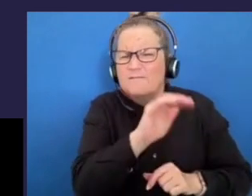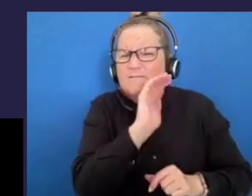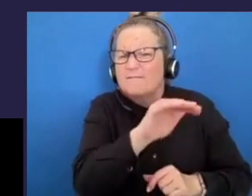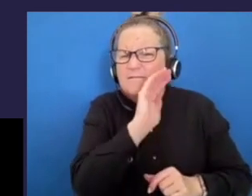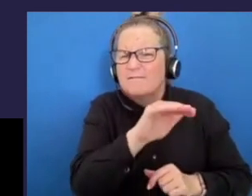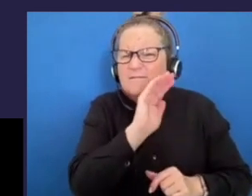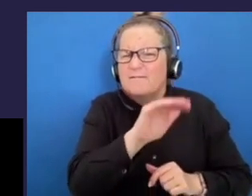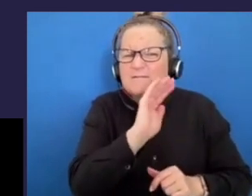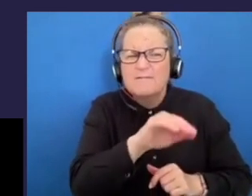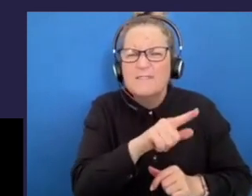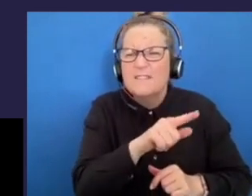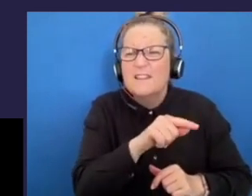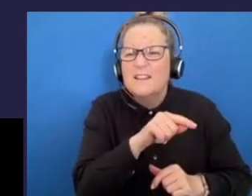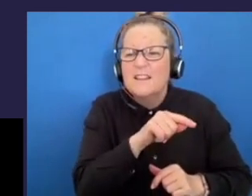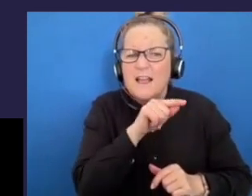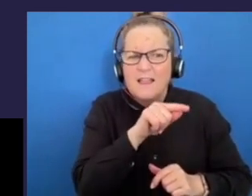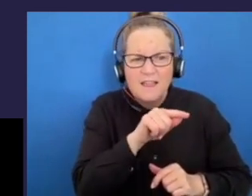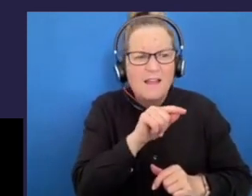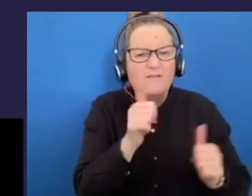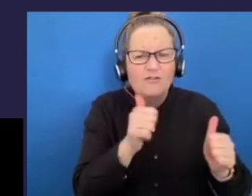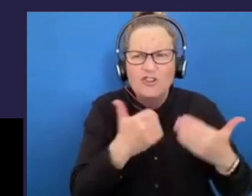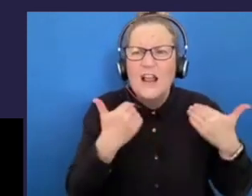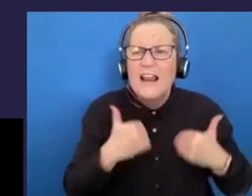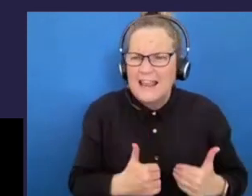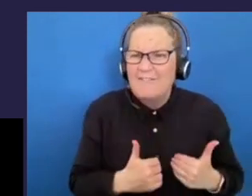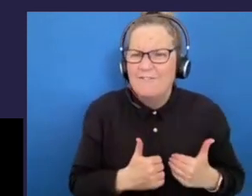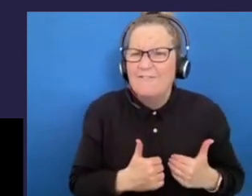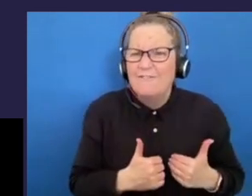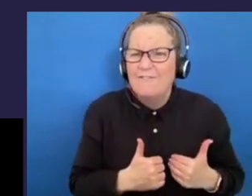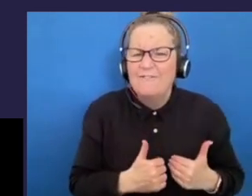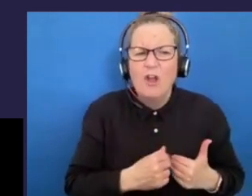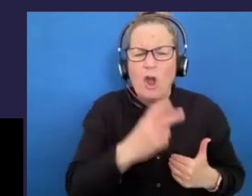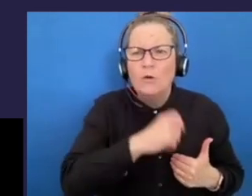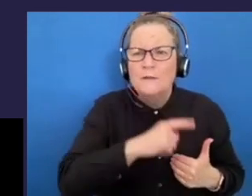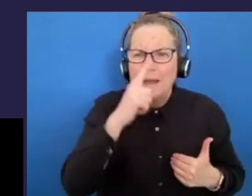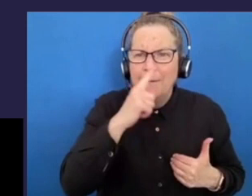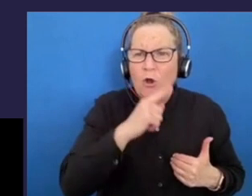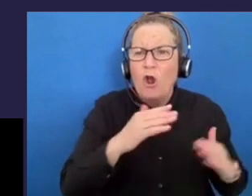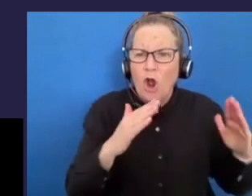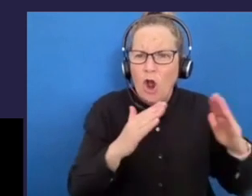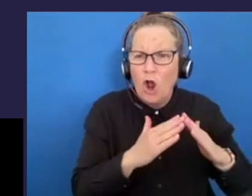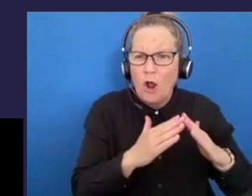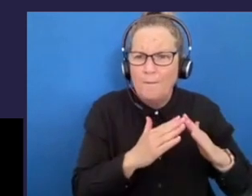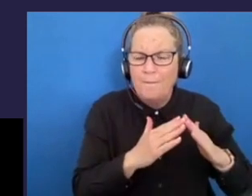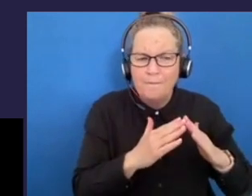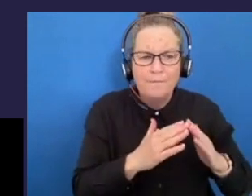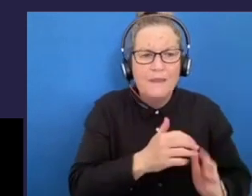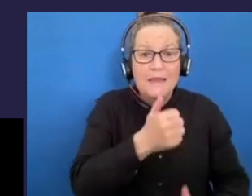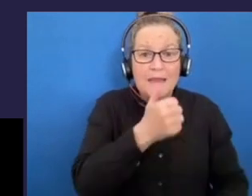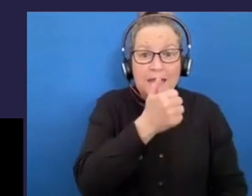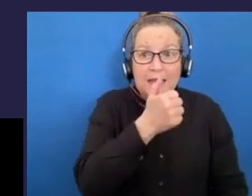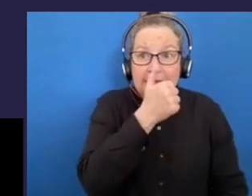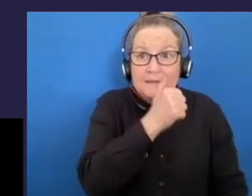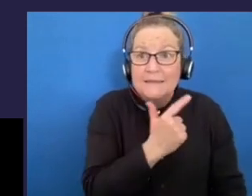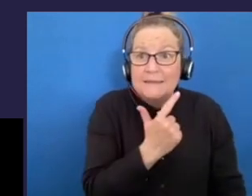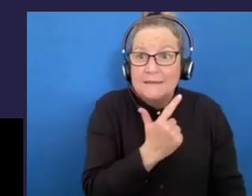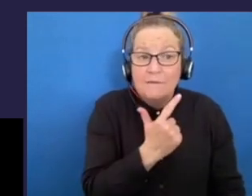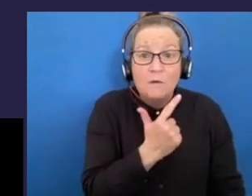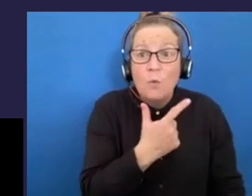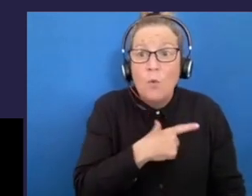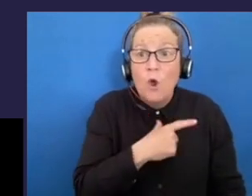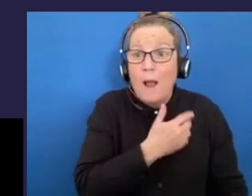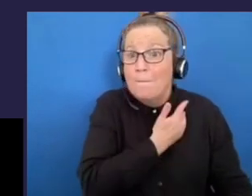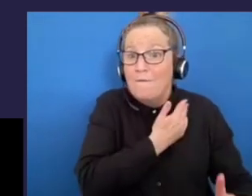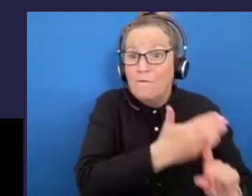But yes, they will leave the nursing home. They will, at the age of 67, for the first time ever, live in their